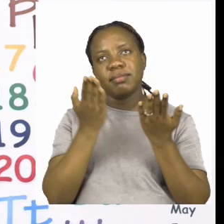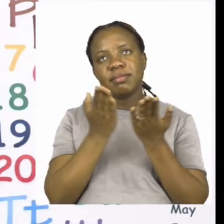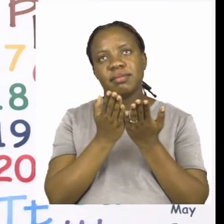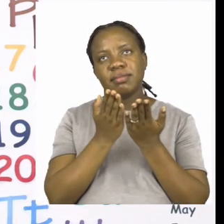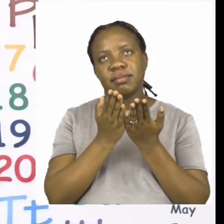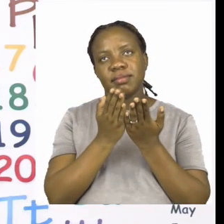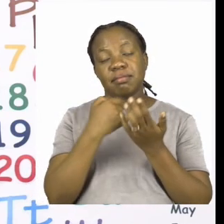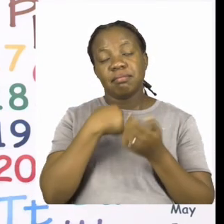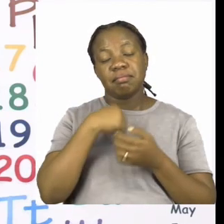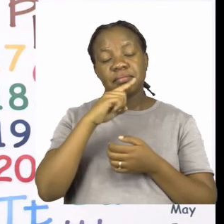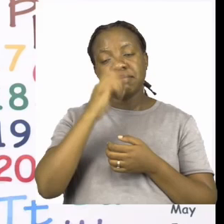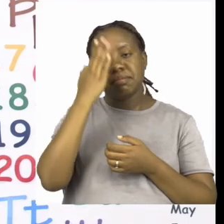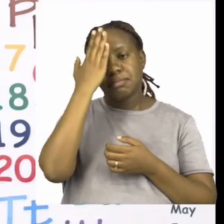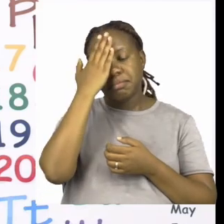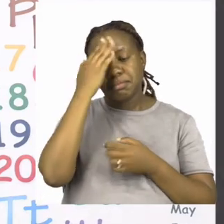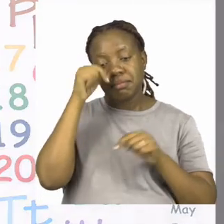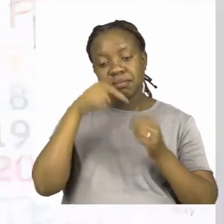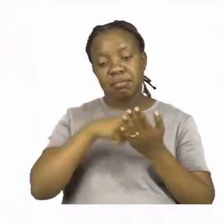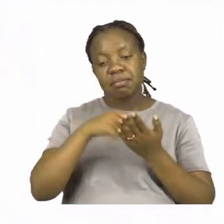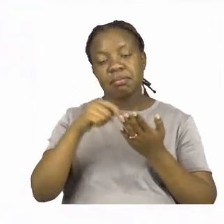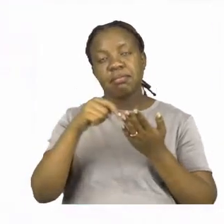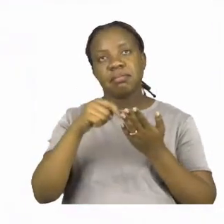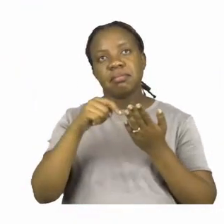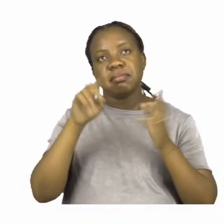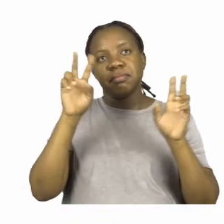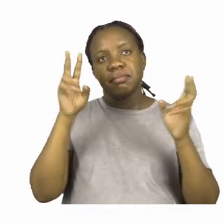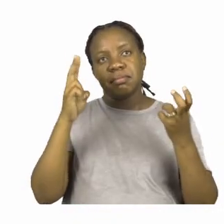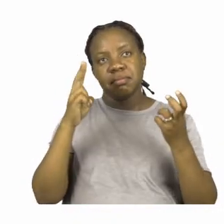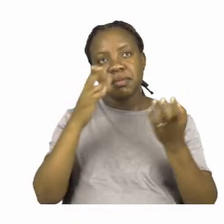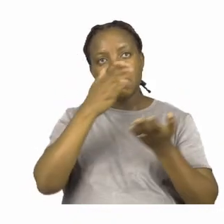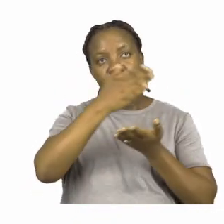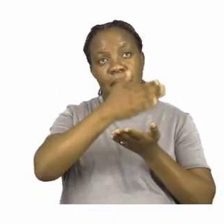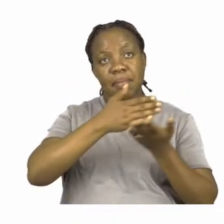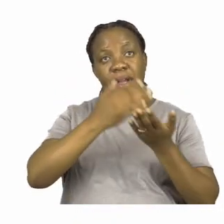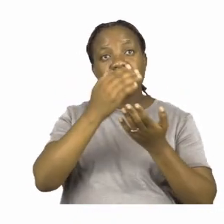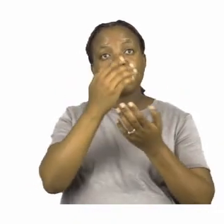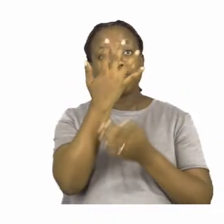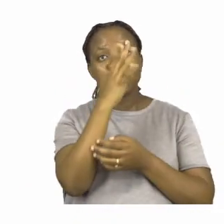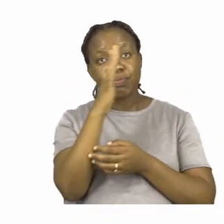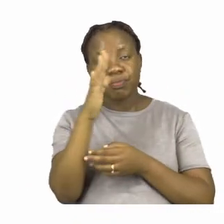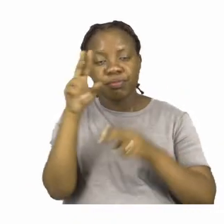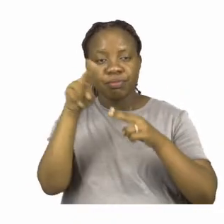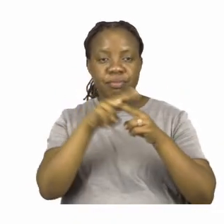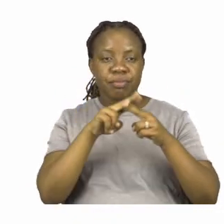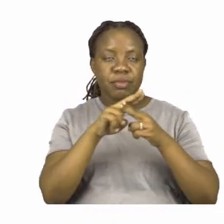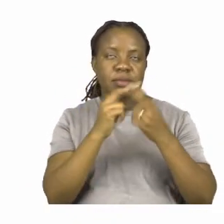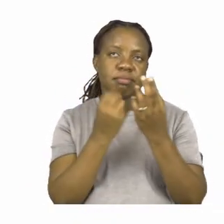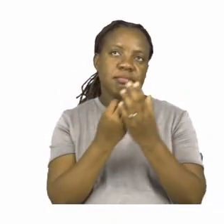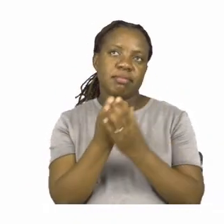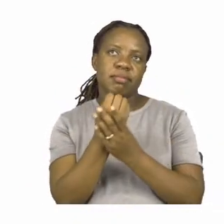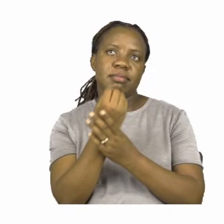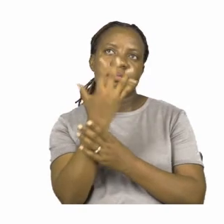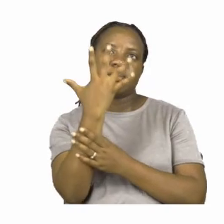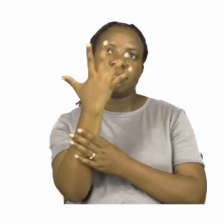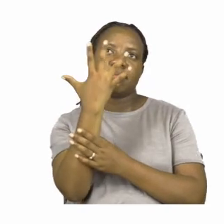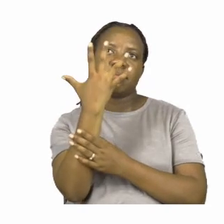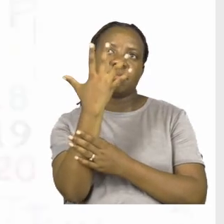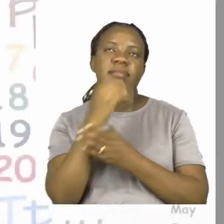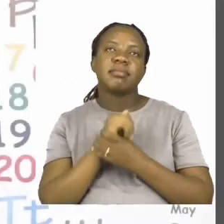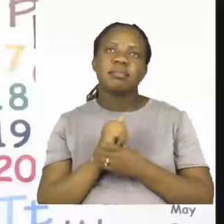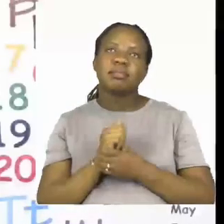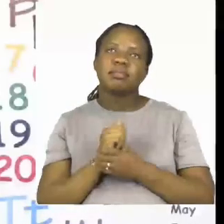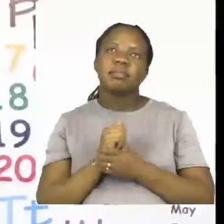our theme this week is parts of plants and uses and